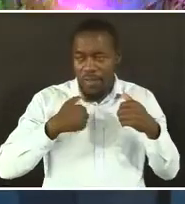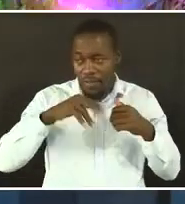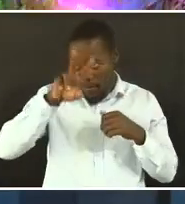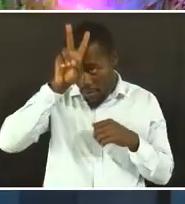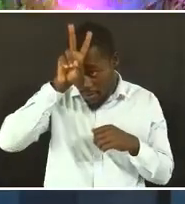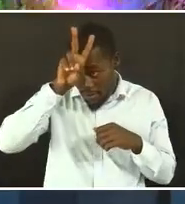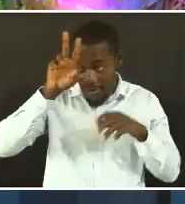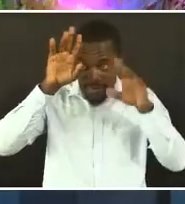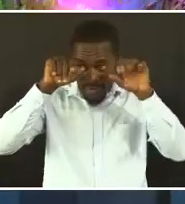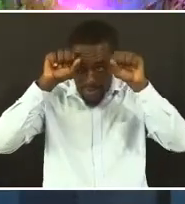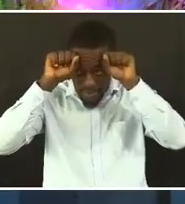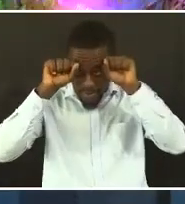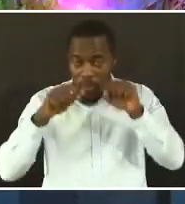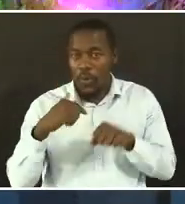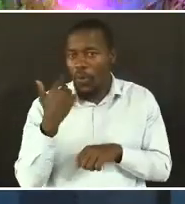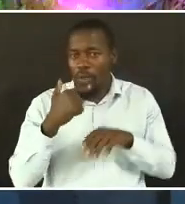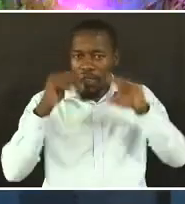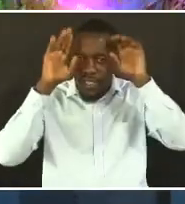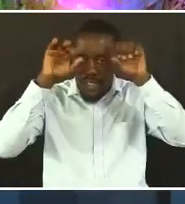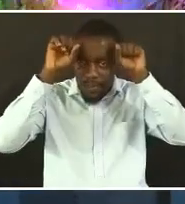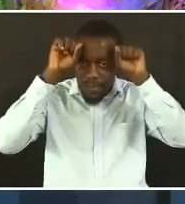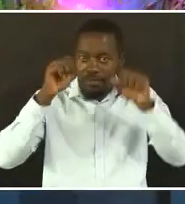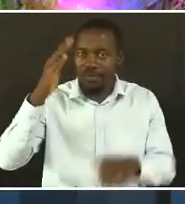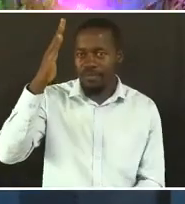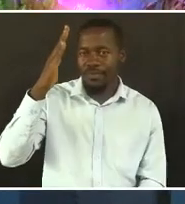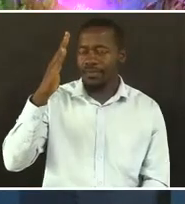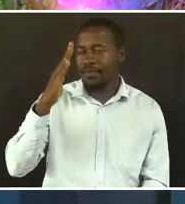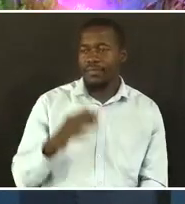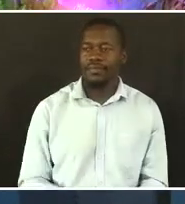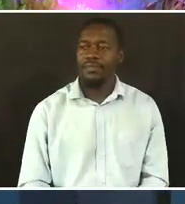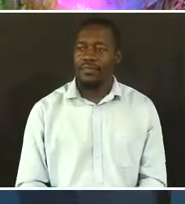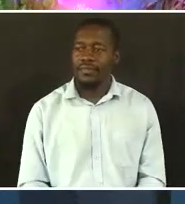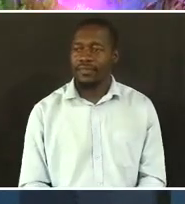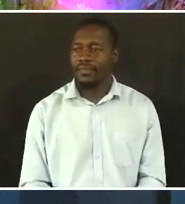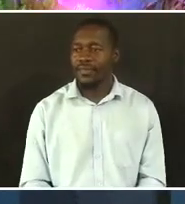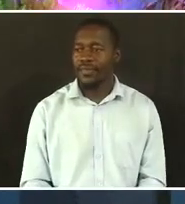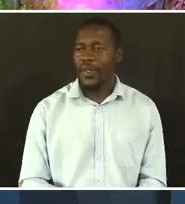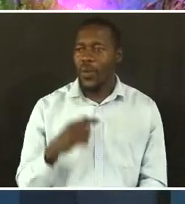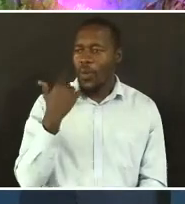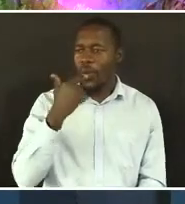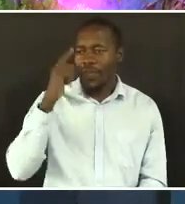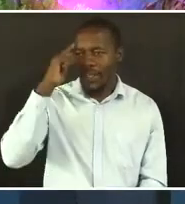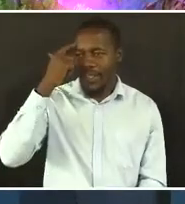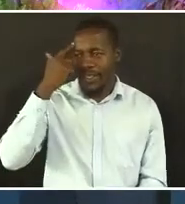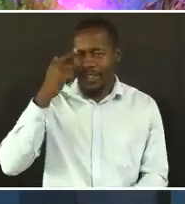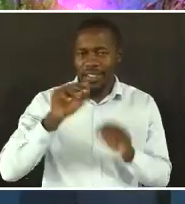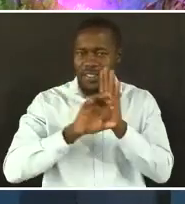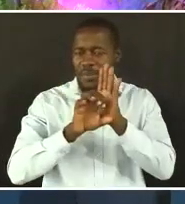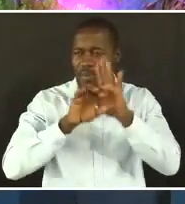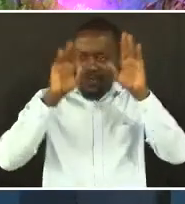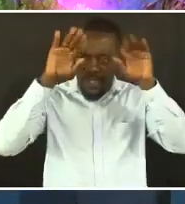Okay, I know these are the points you're saying, preacher, that should be rhetoric. This is not rhetoric. How many of you think they are sheep?